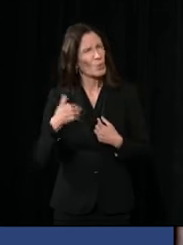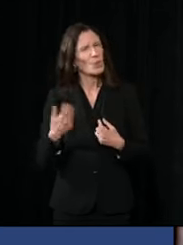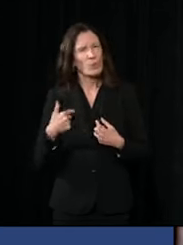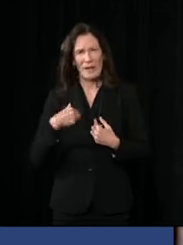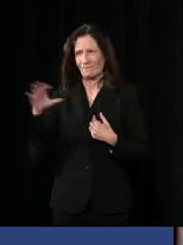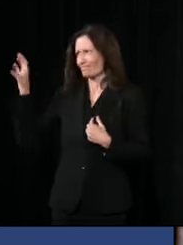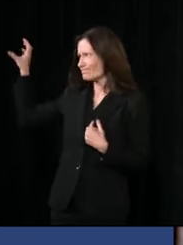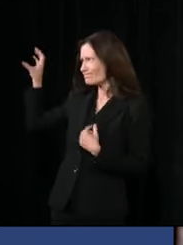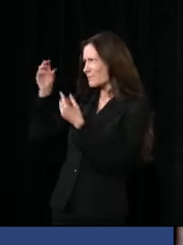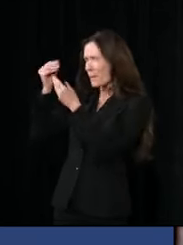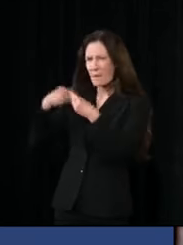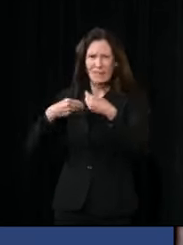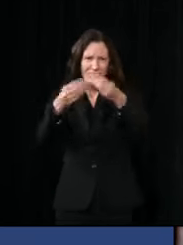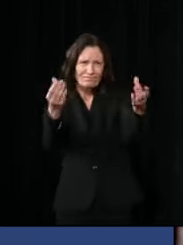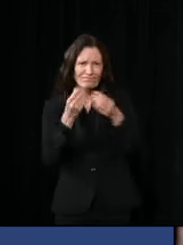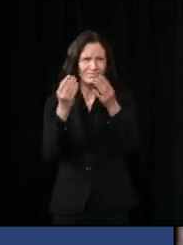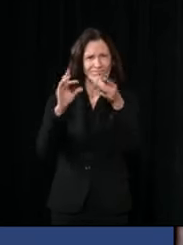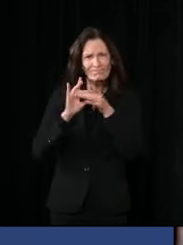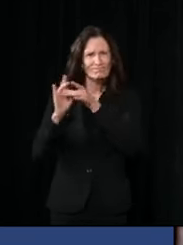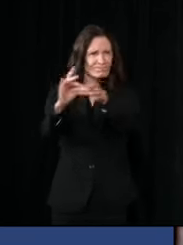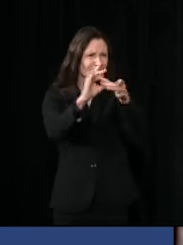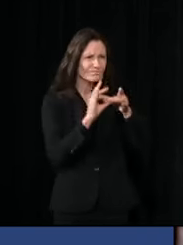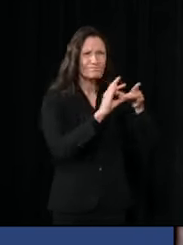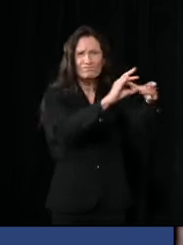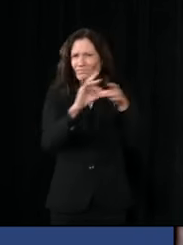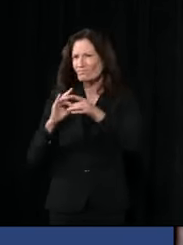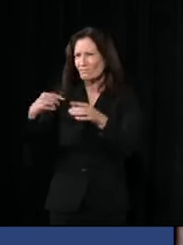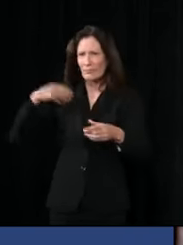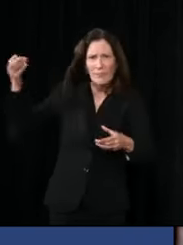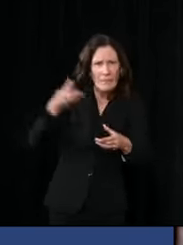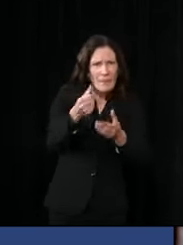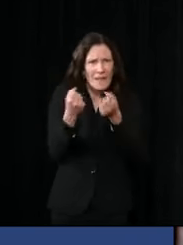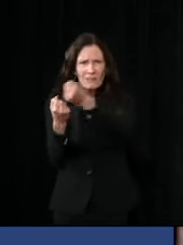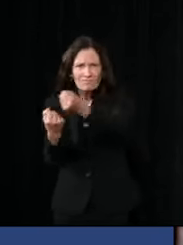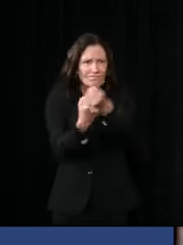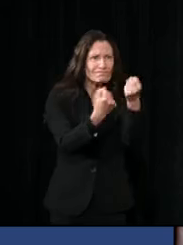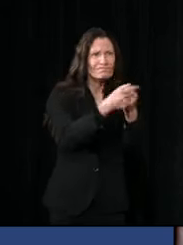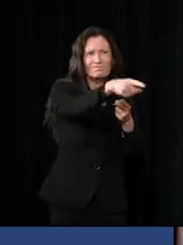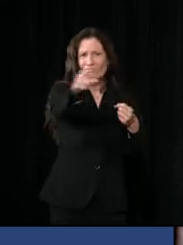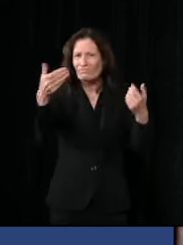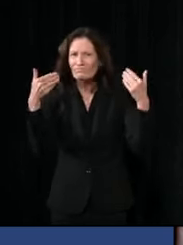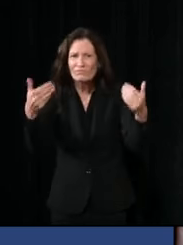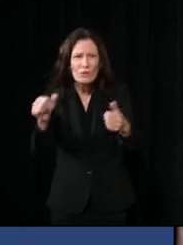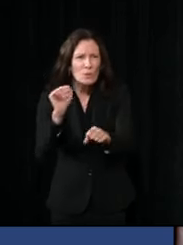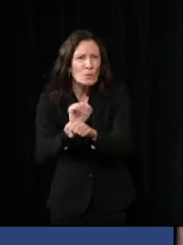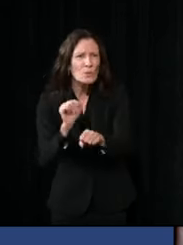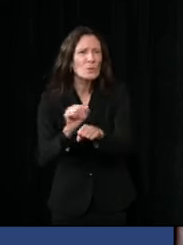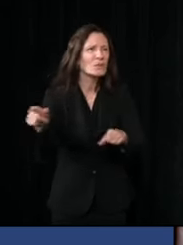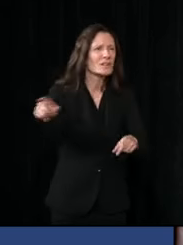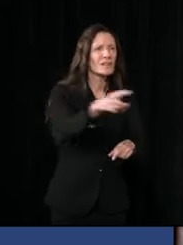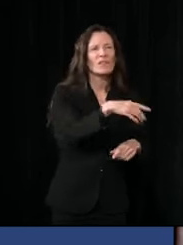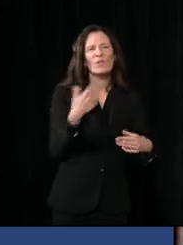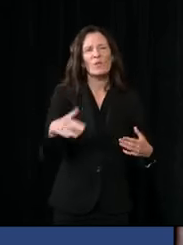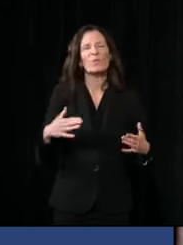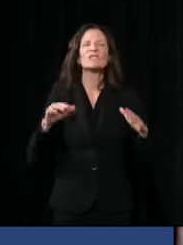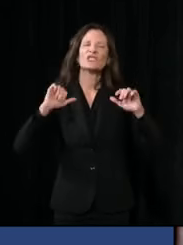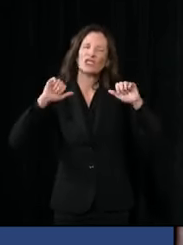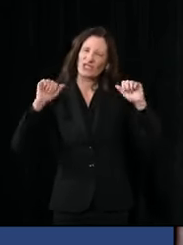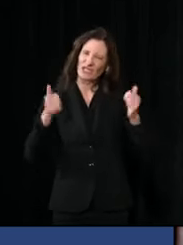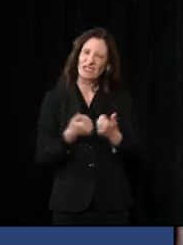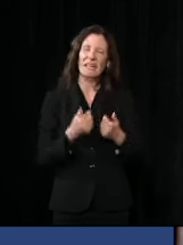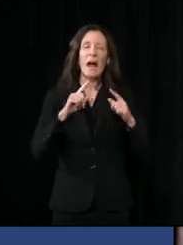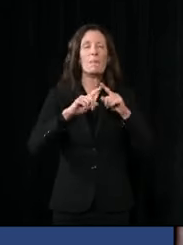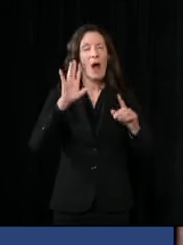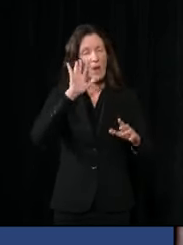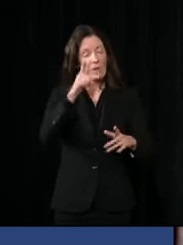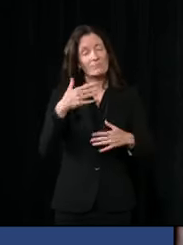I see pain. I see challenges that looked impossible. I see pandemics and wars and recessions. But each